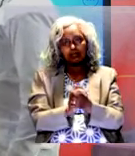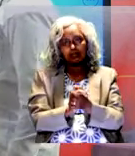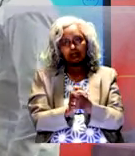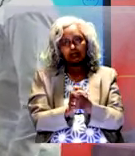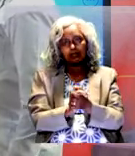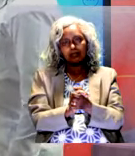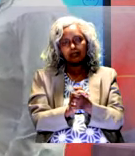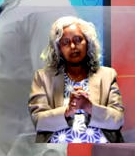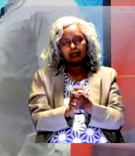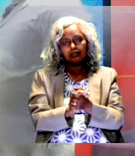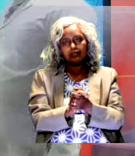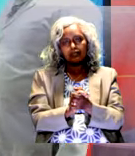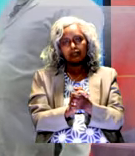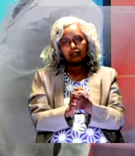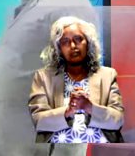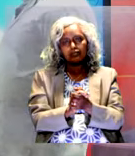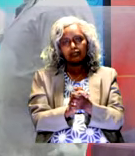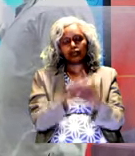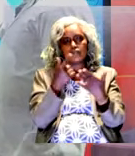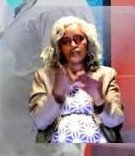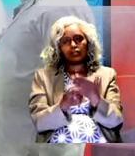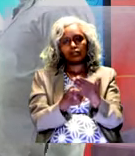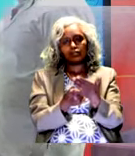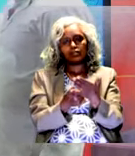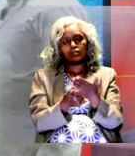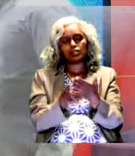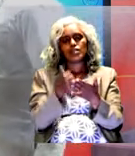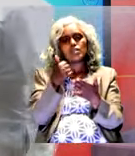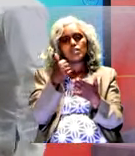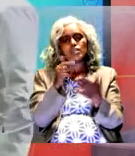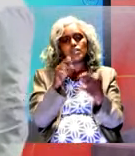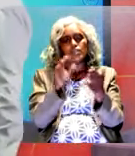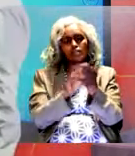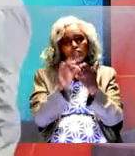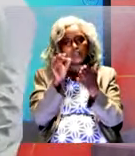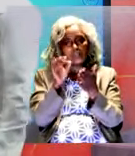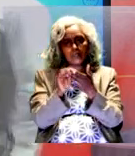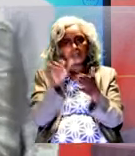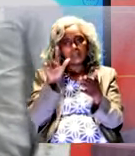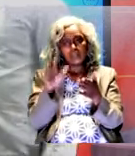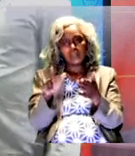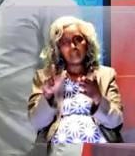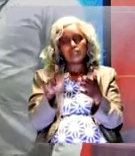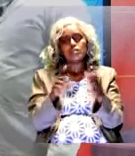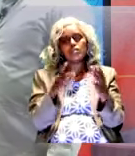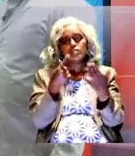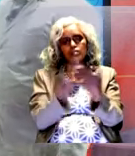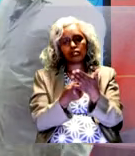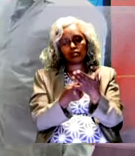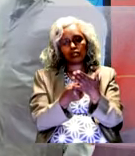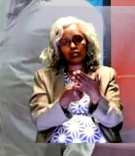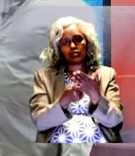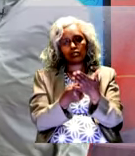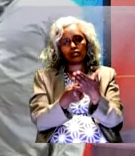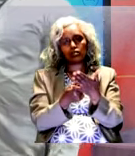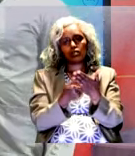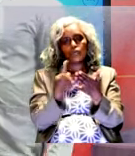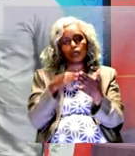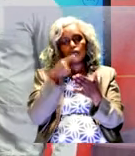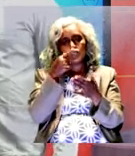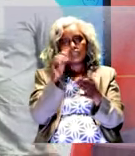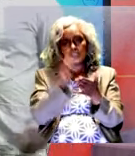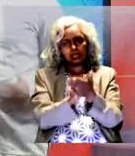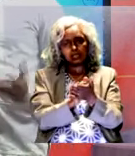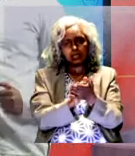to L. If such a number L does not exist, we say that the